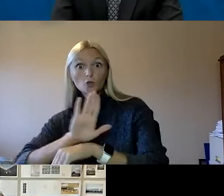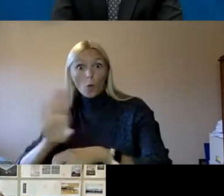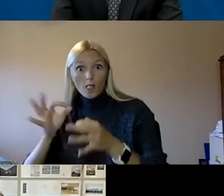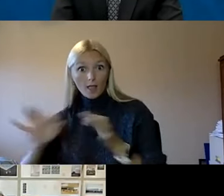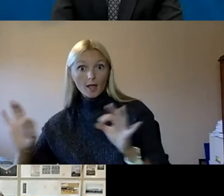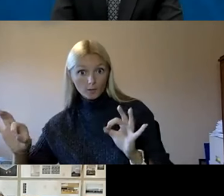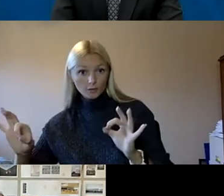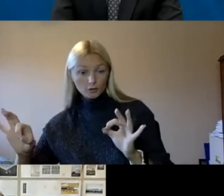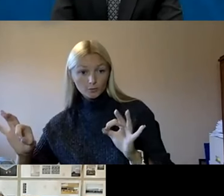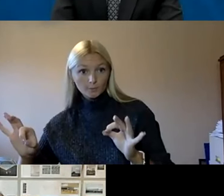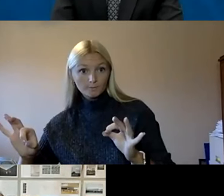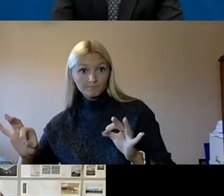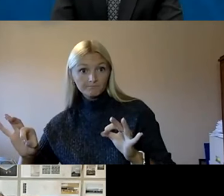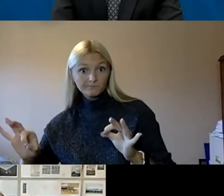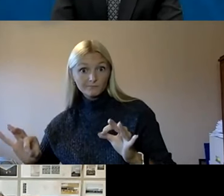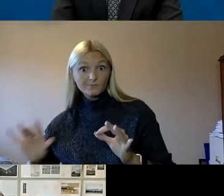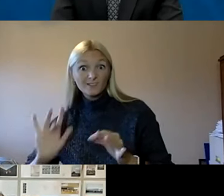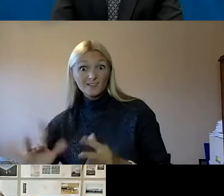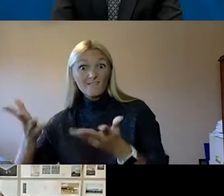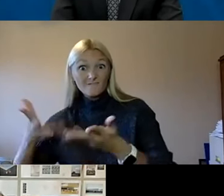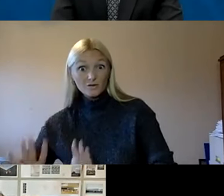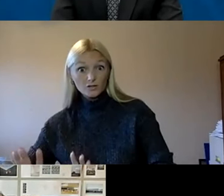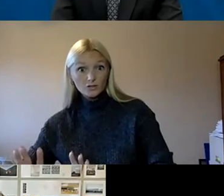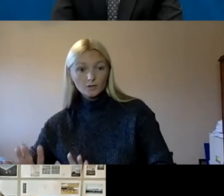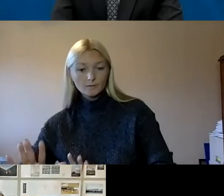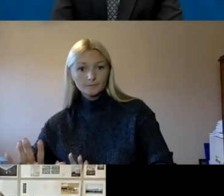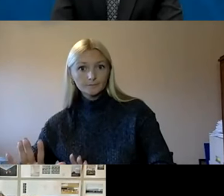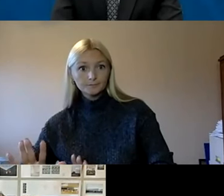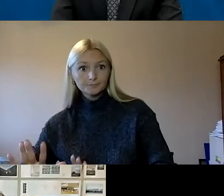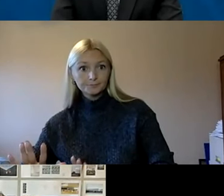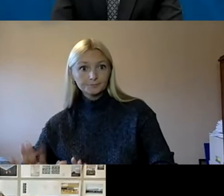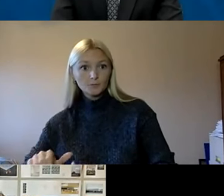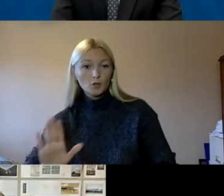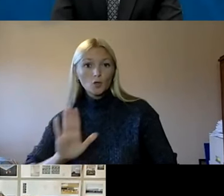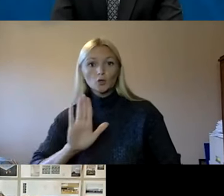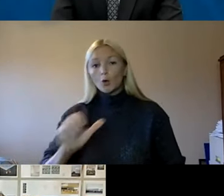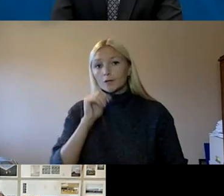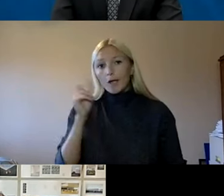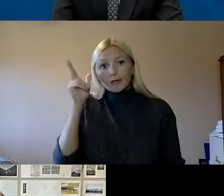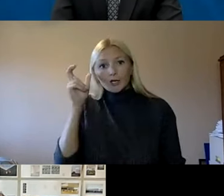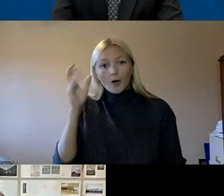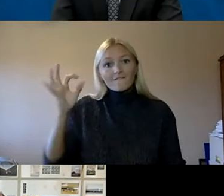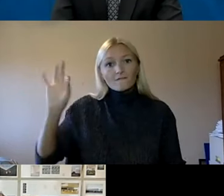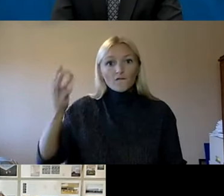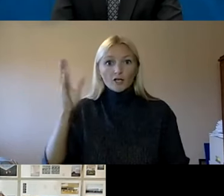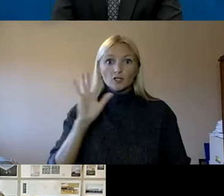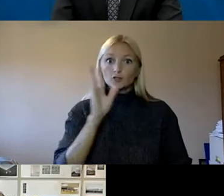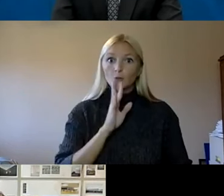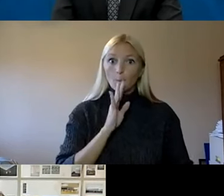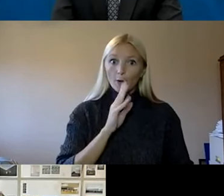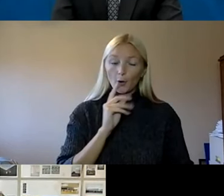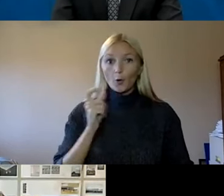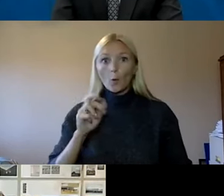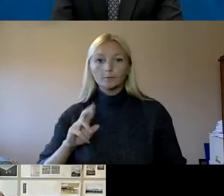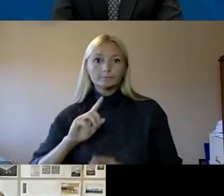language. When you do that, you will not hear the French speaker or the French